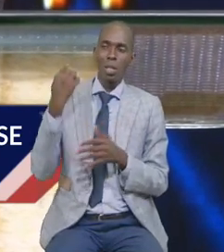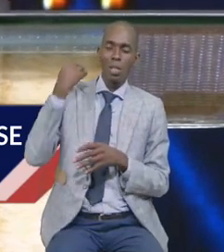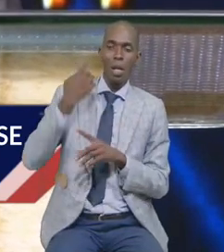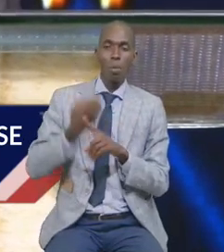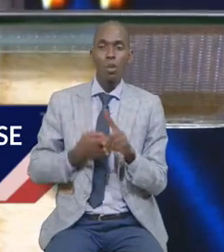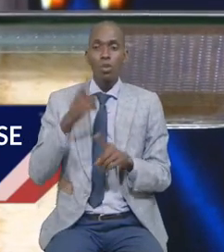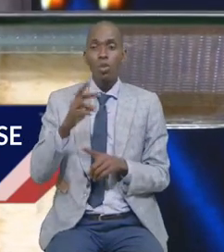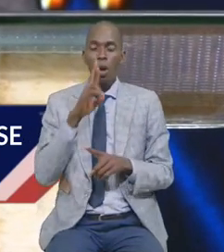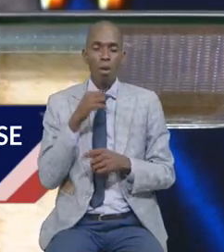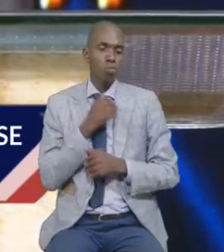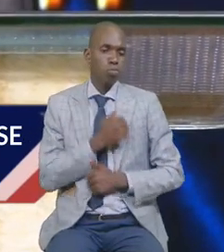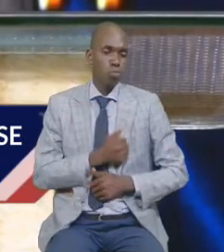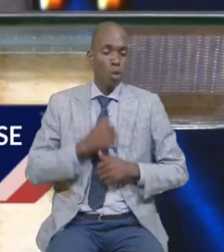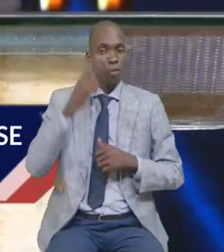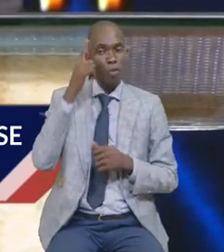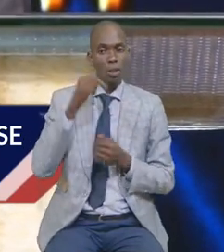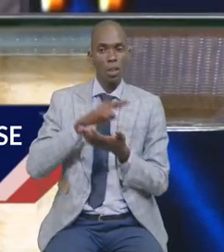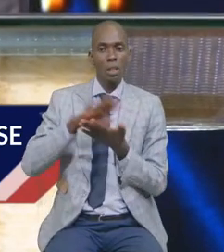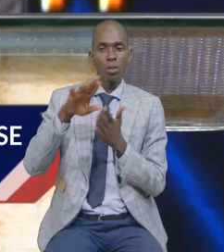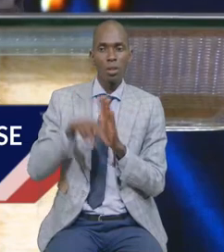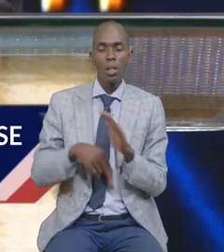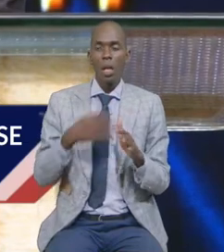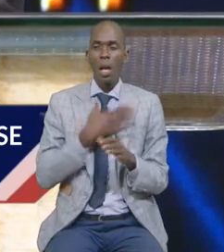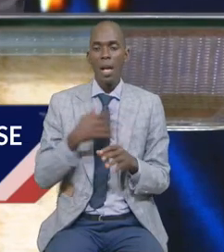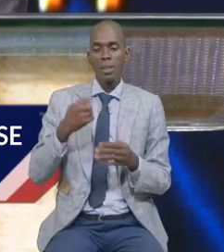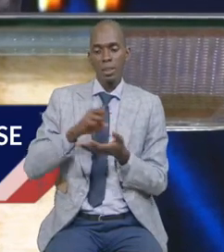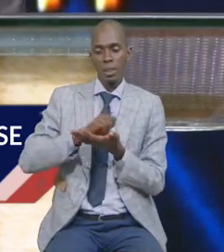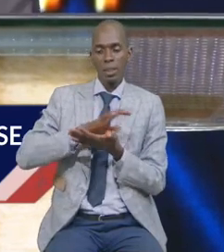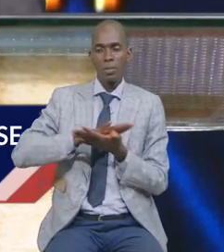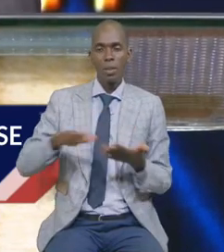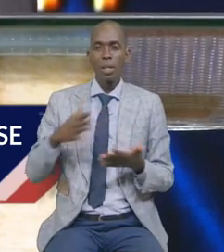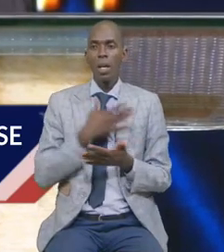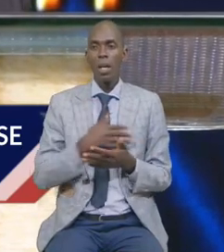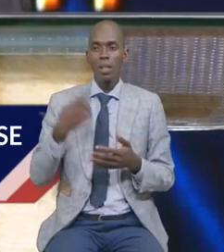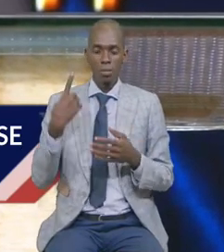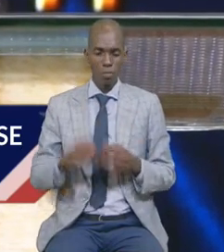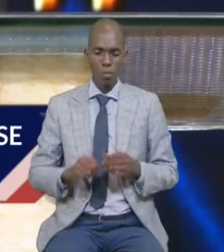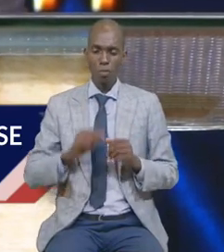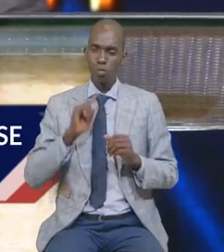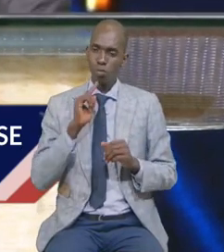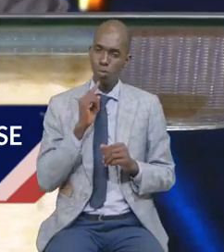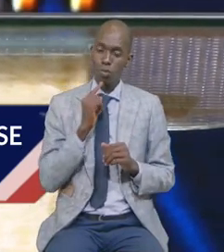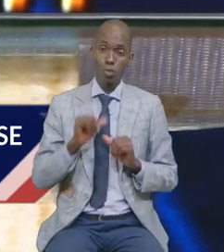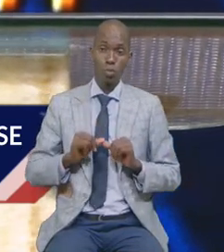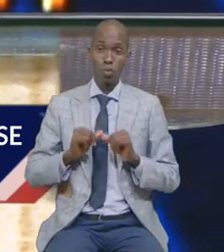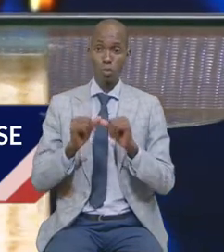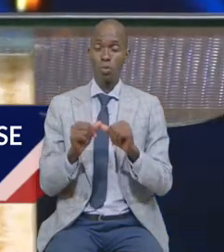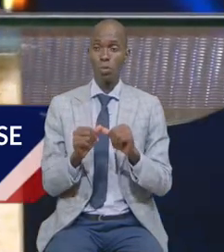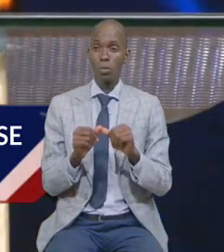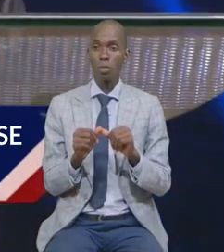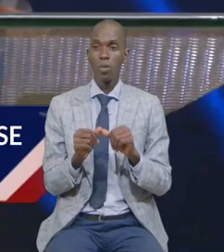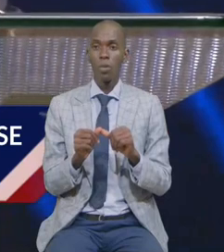the righteousness and the sanctification and the firmness of your past, and now you